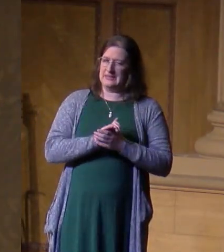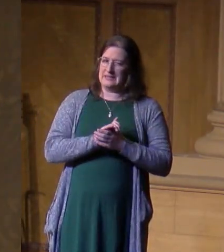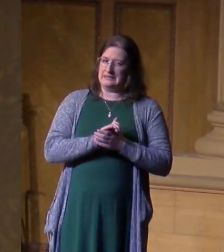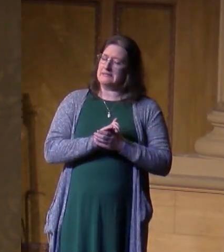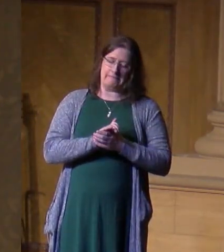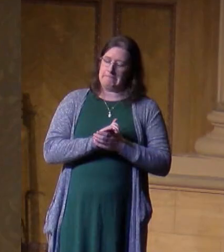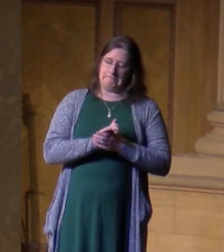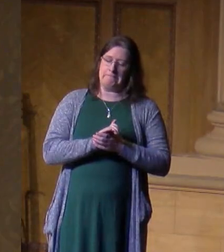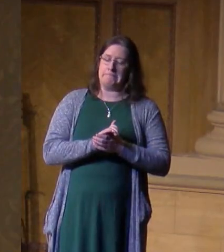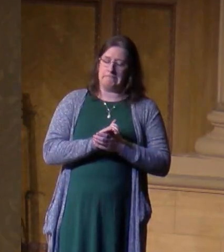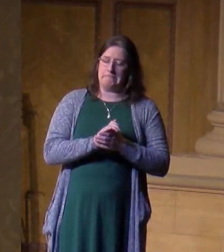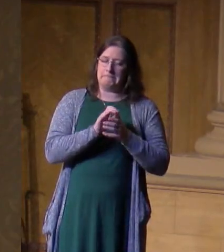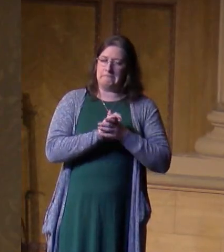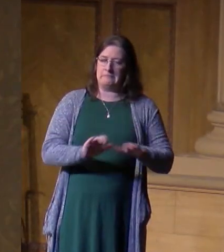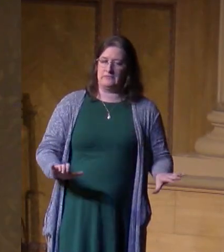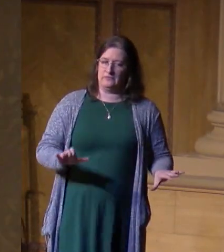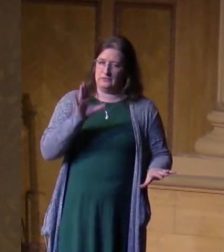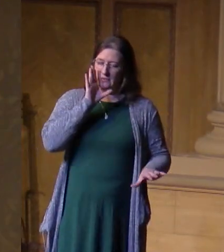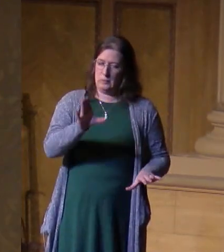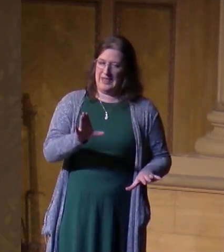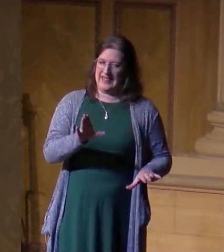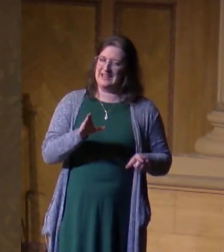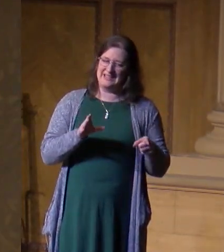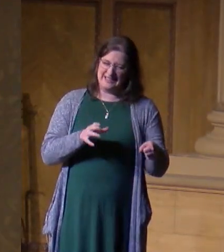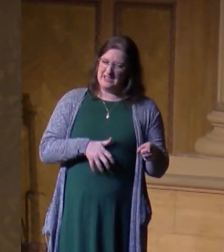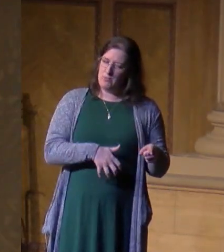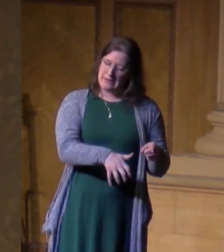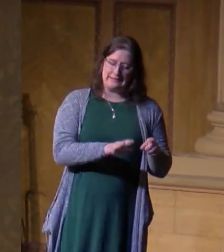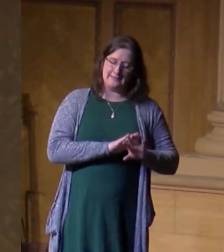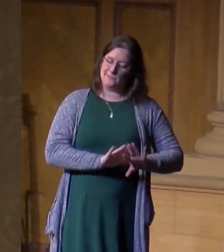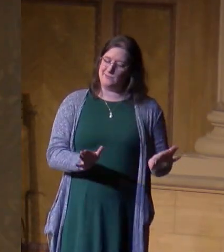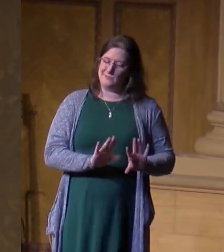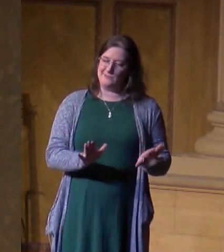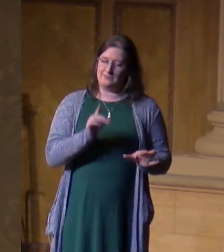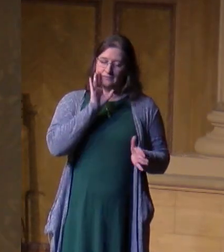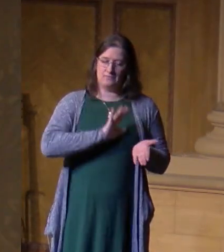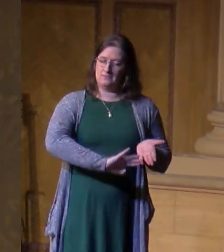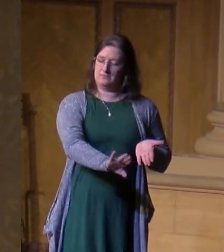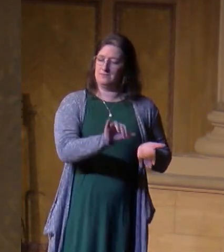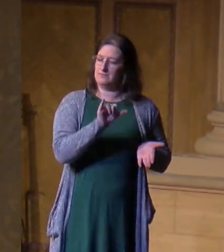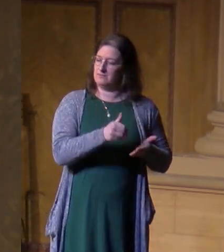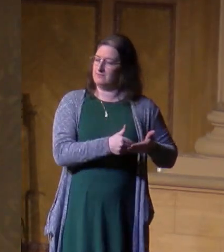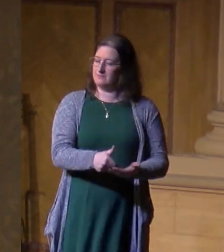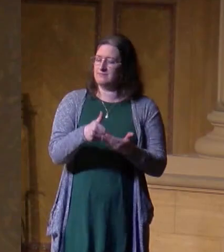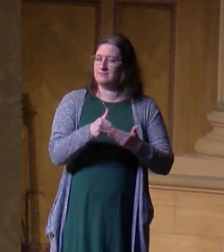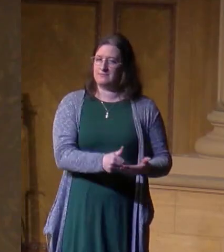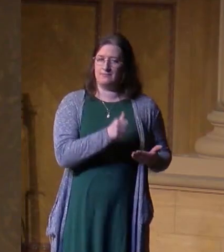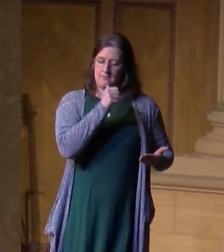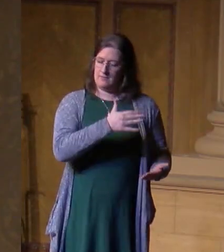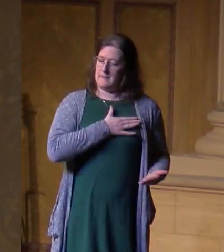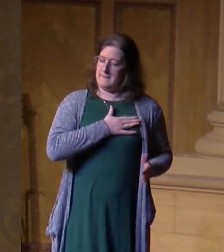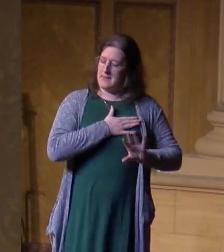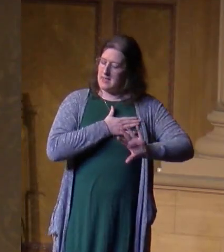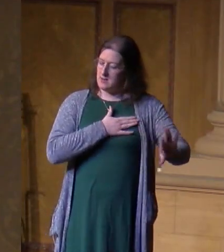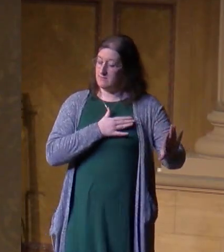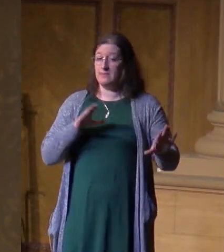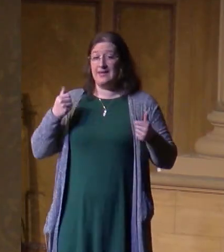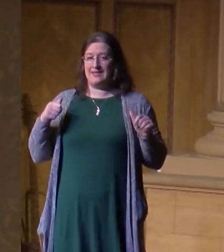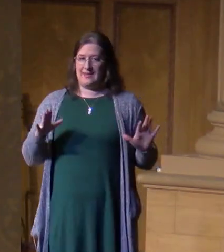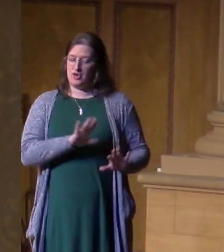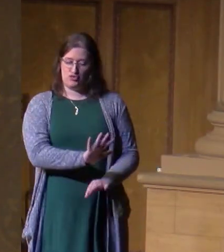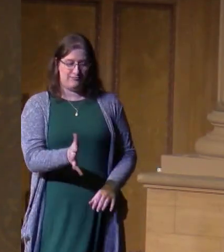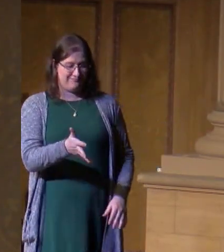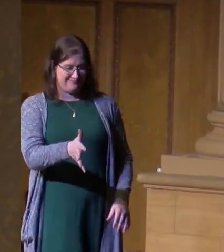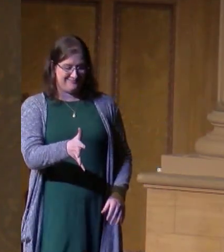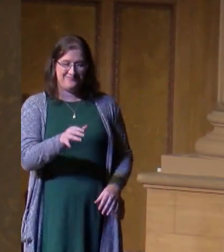of the child in her womb. He's ready to dismiss this baby, and the angel stops him, and he says, Joseph,